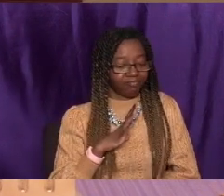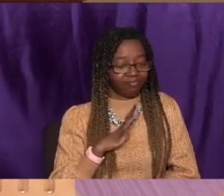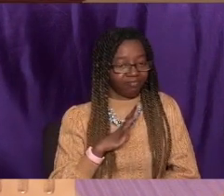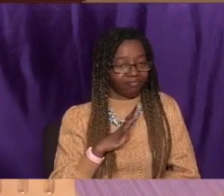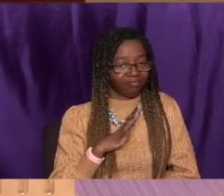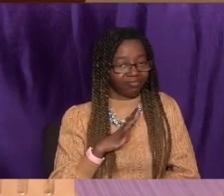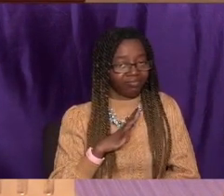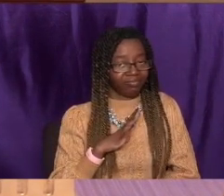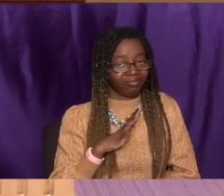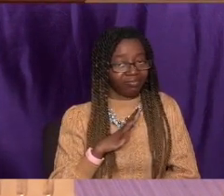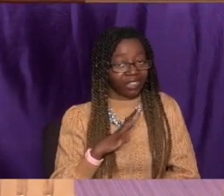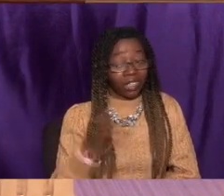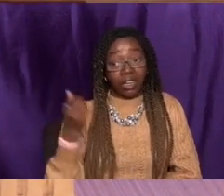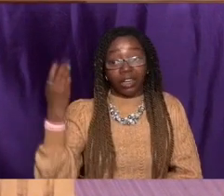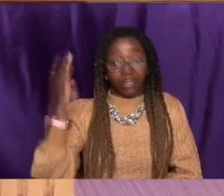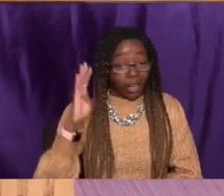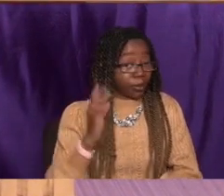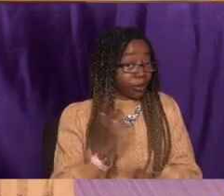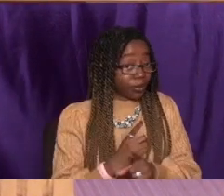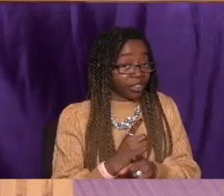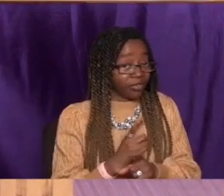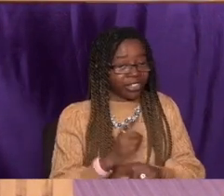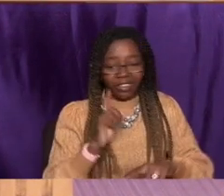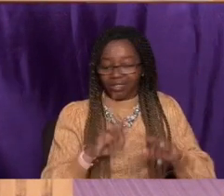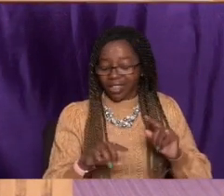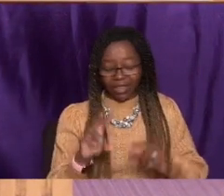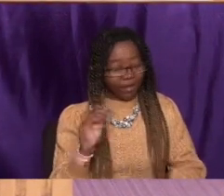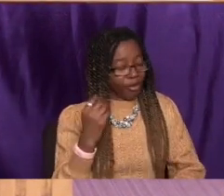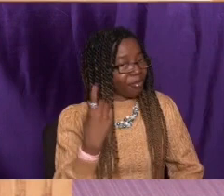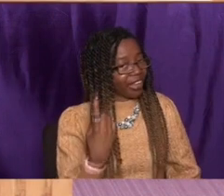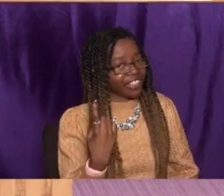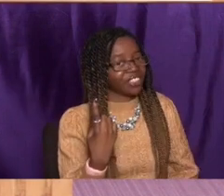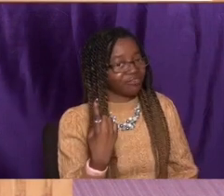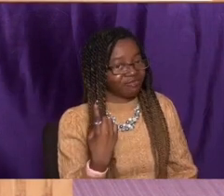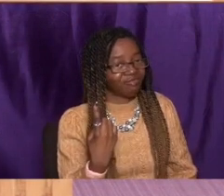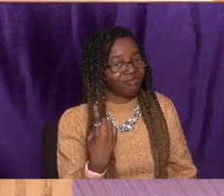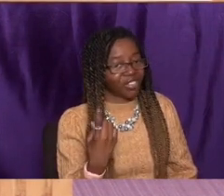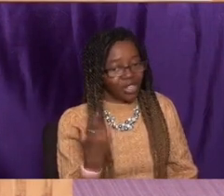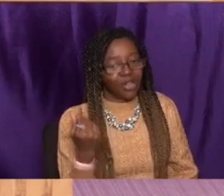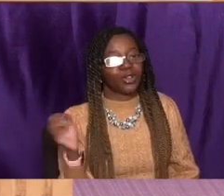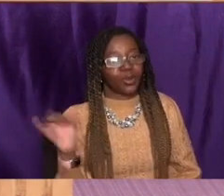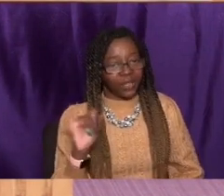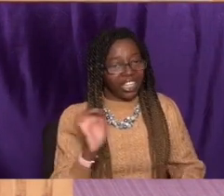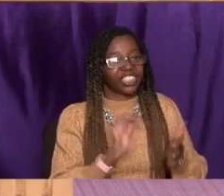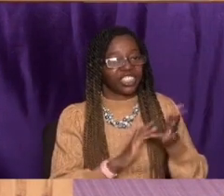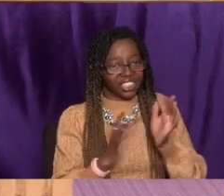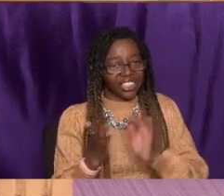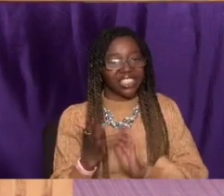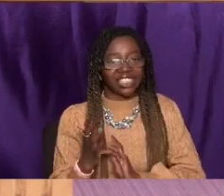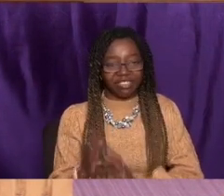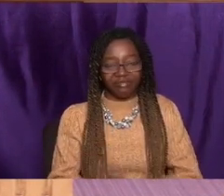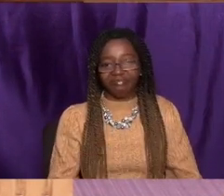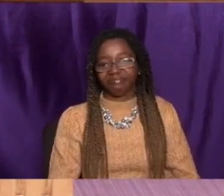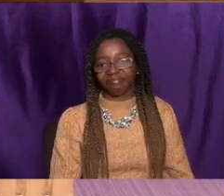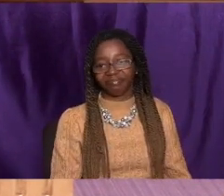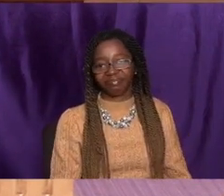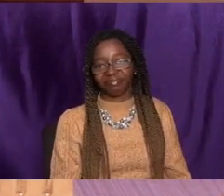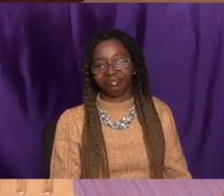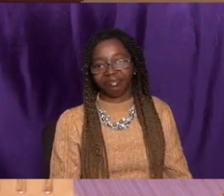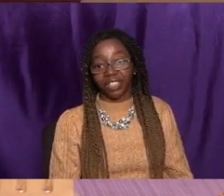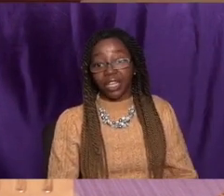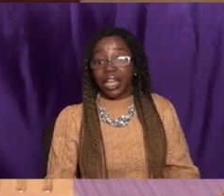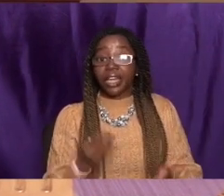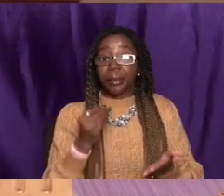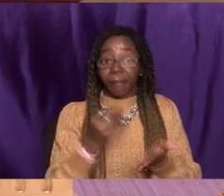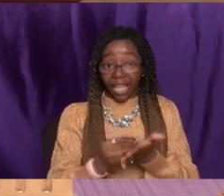Granny was right. Can't nobody do me like Jesus. And it